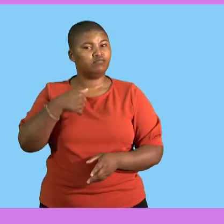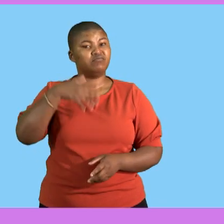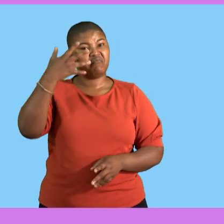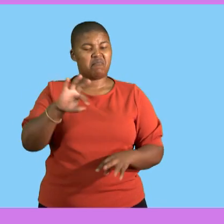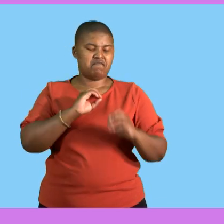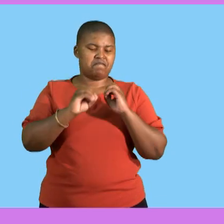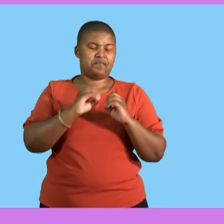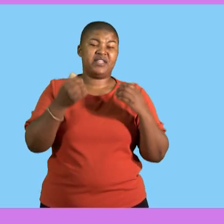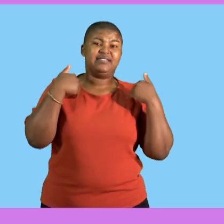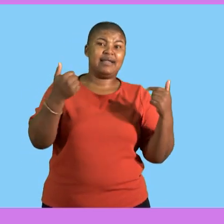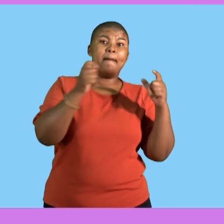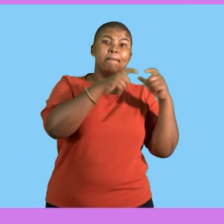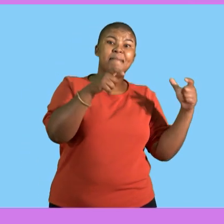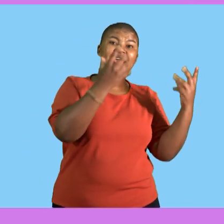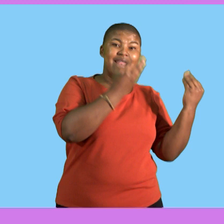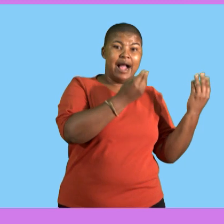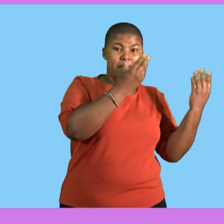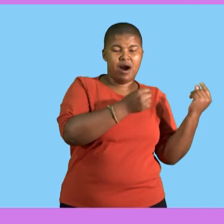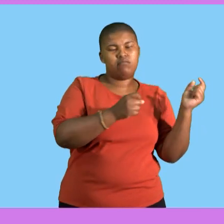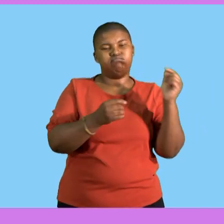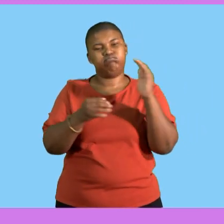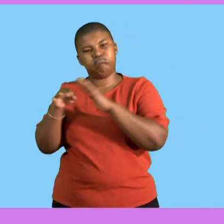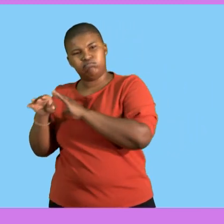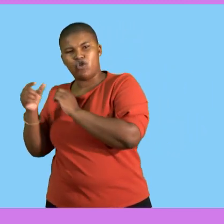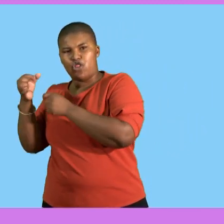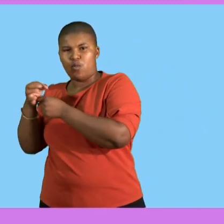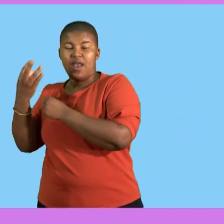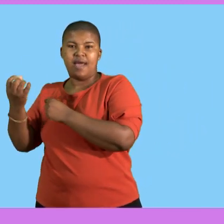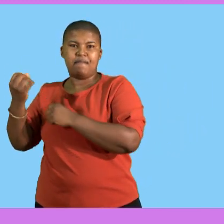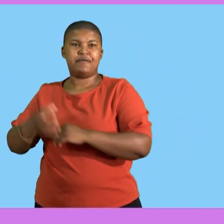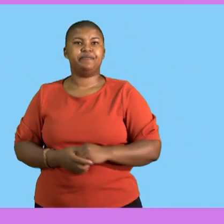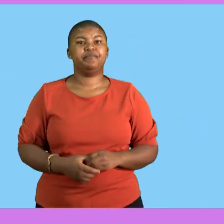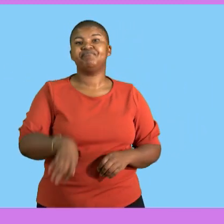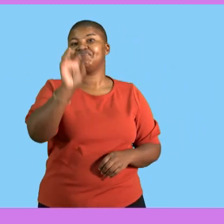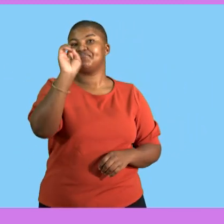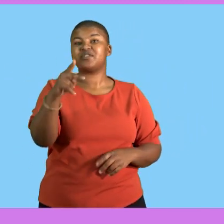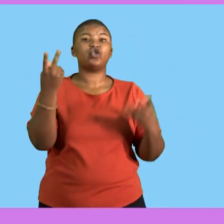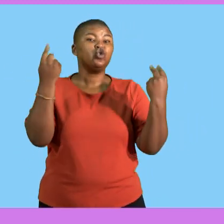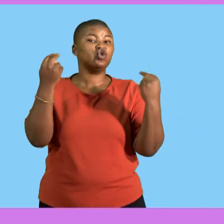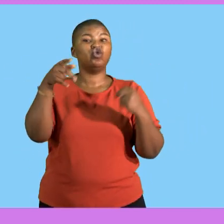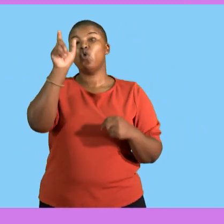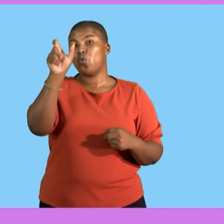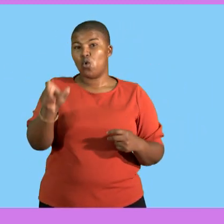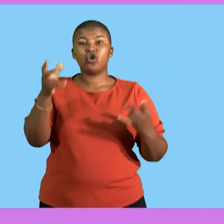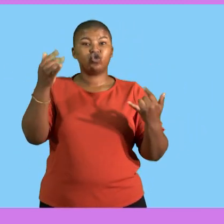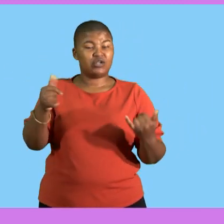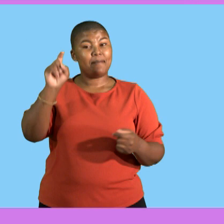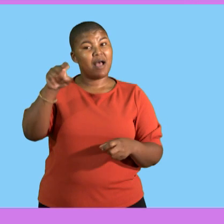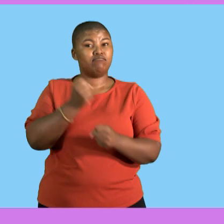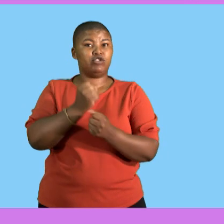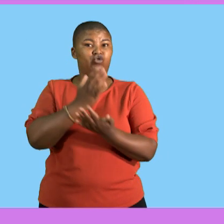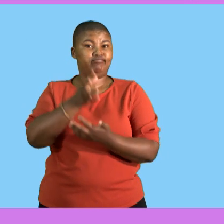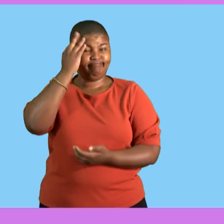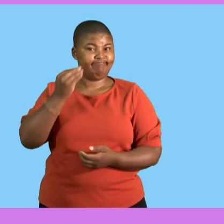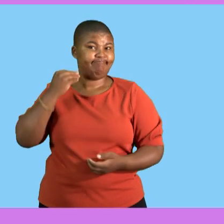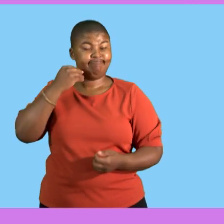biggest to the smallest value. Now, these are the new terminologies that you should remember. We will be looking at the